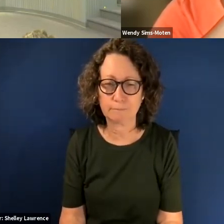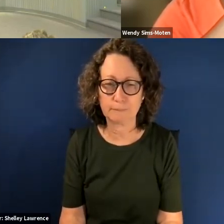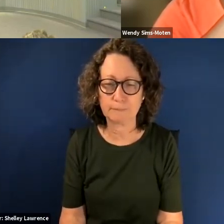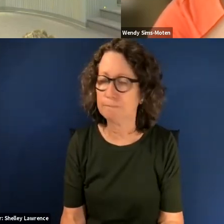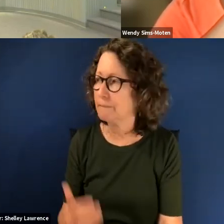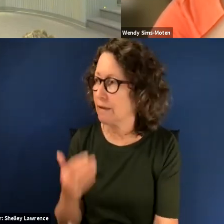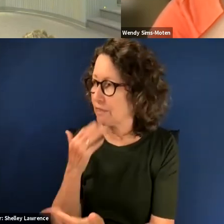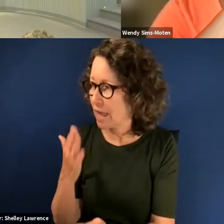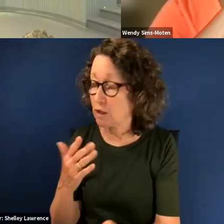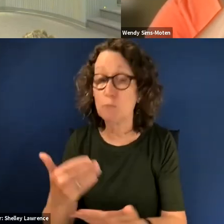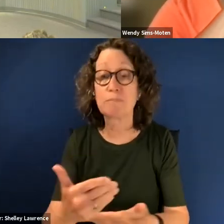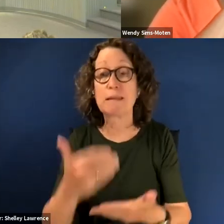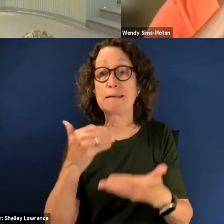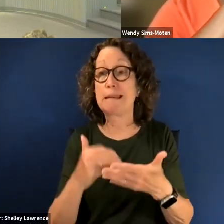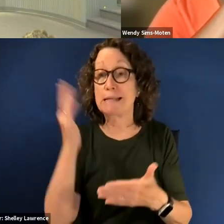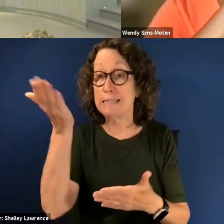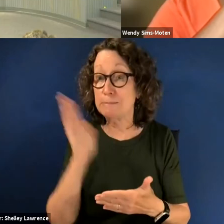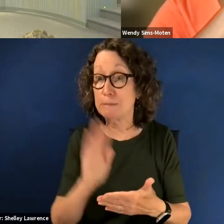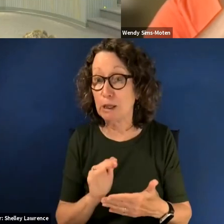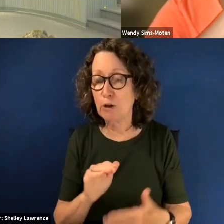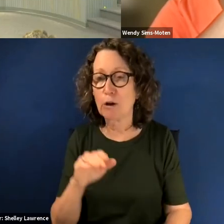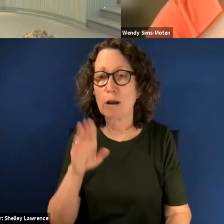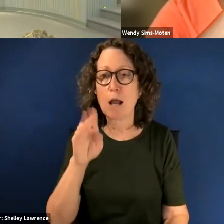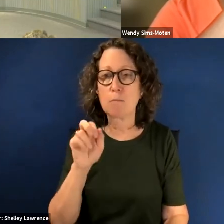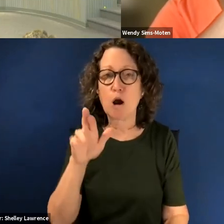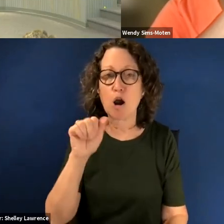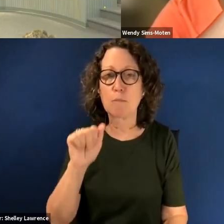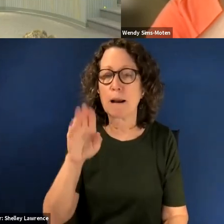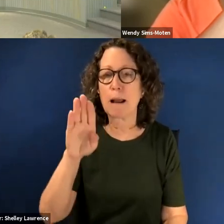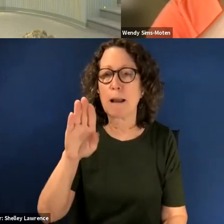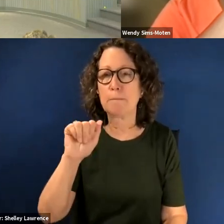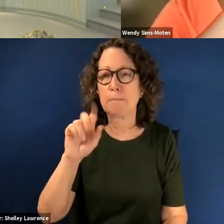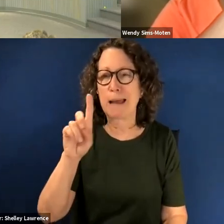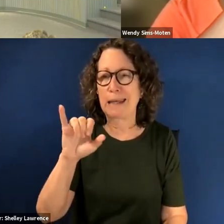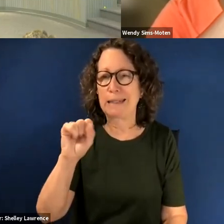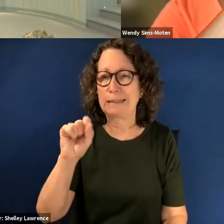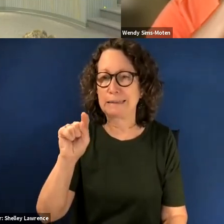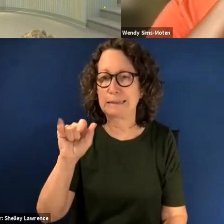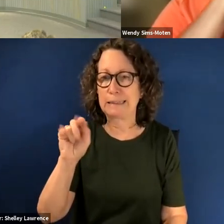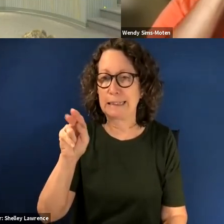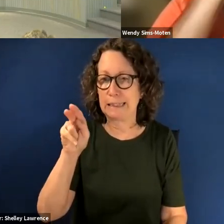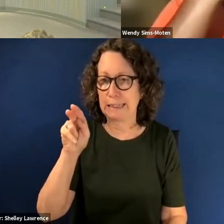Thank you. Our next speaker is Barbara Battistini.